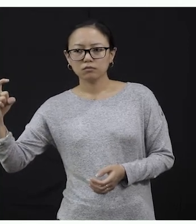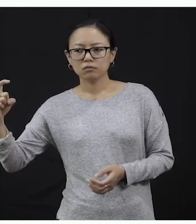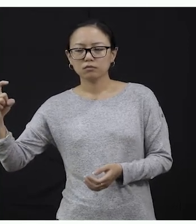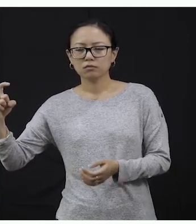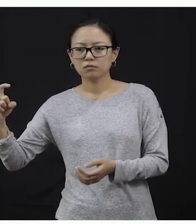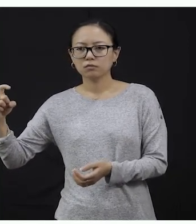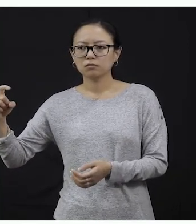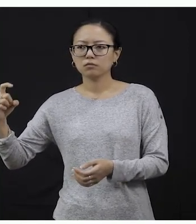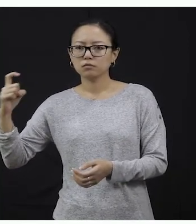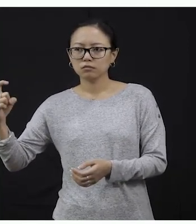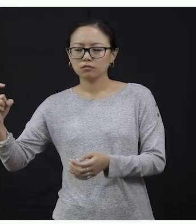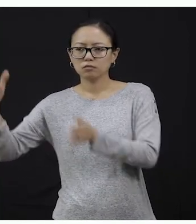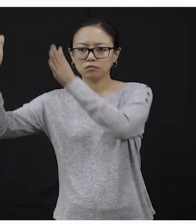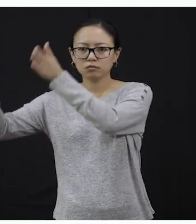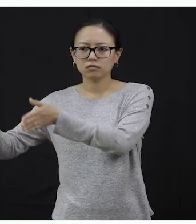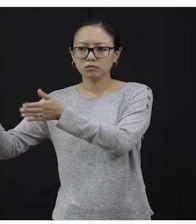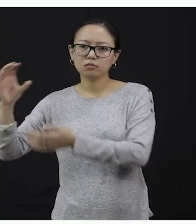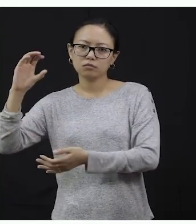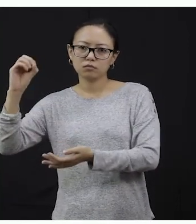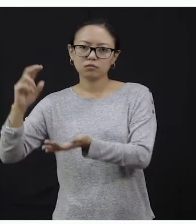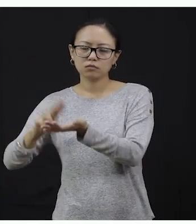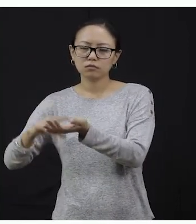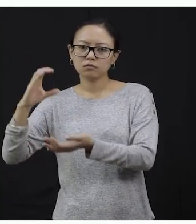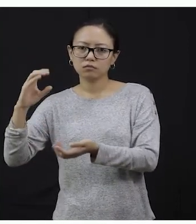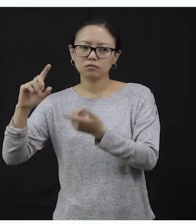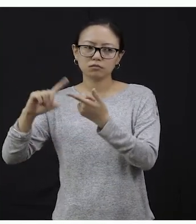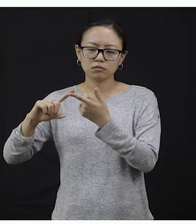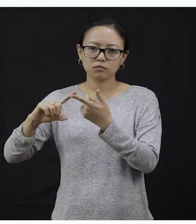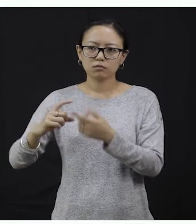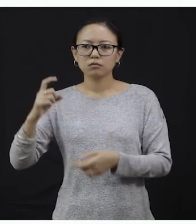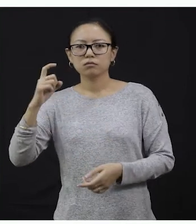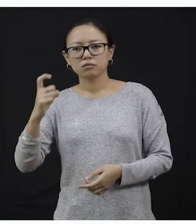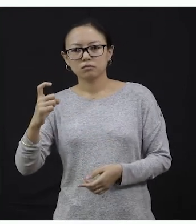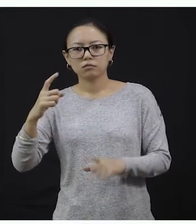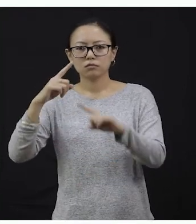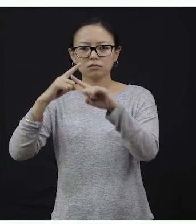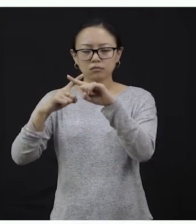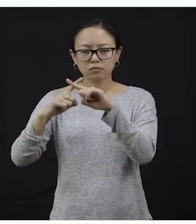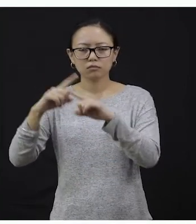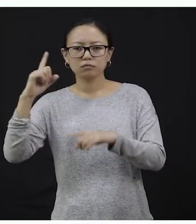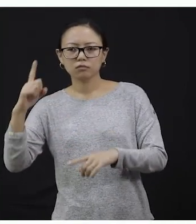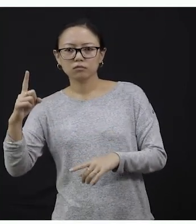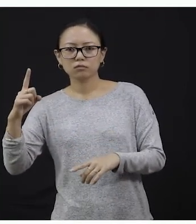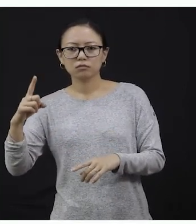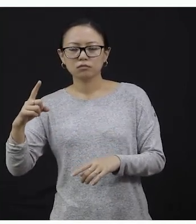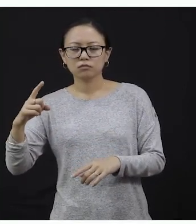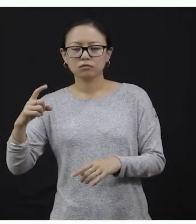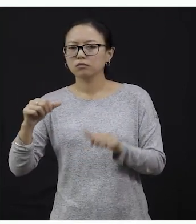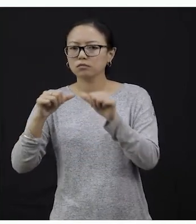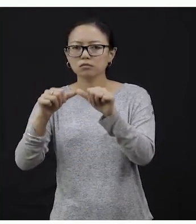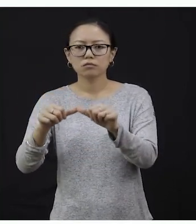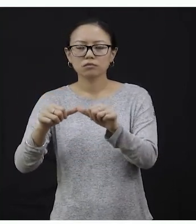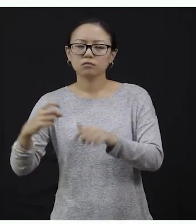place. Okay, so 7 into 1 is 7. Why? Because 7 is in